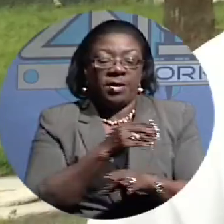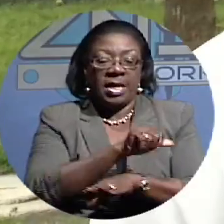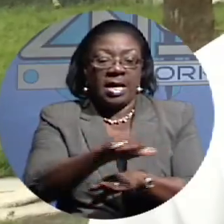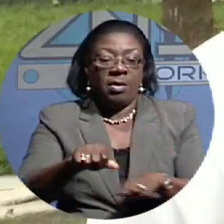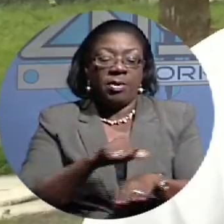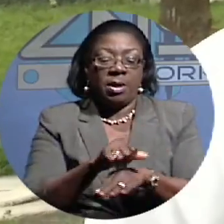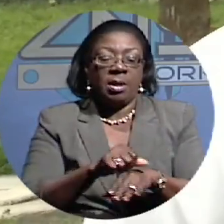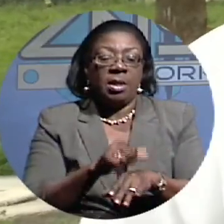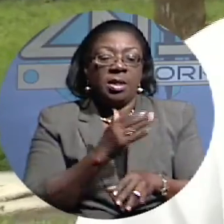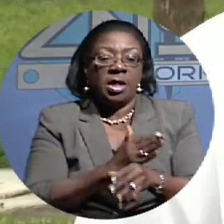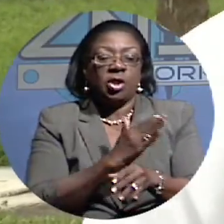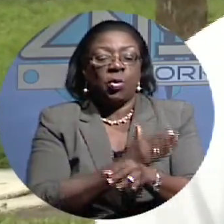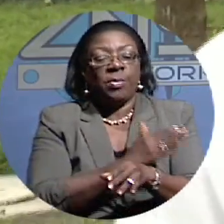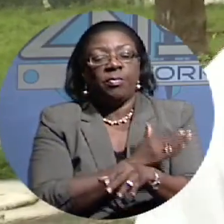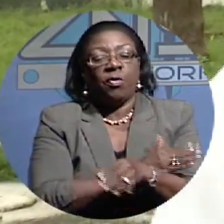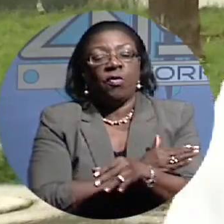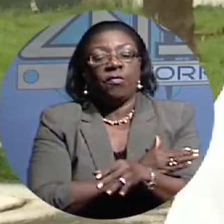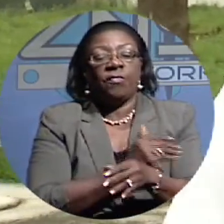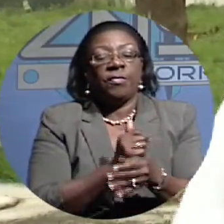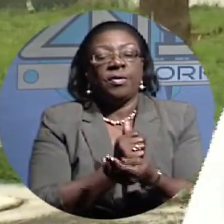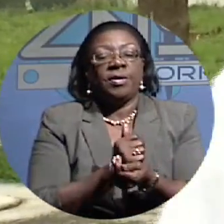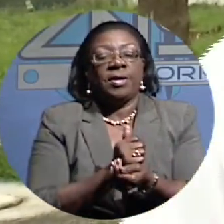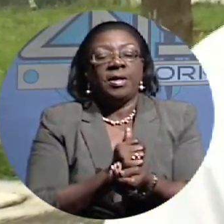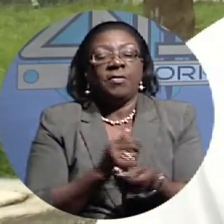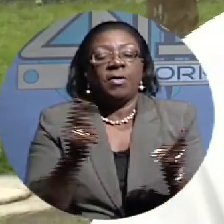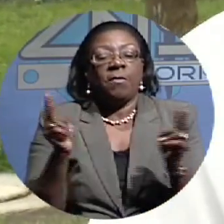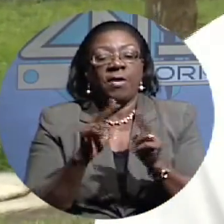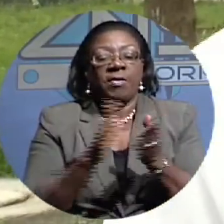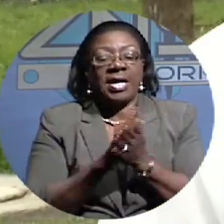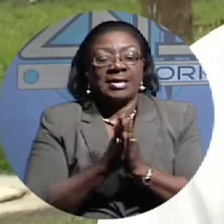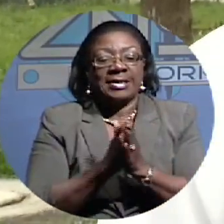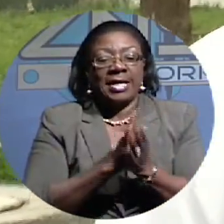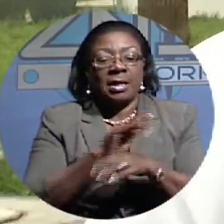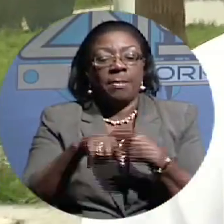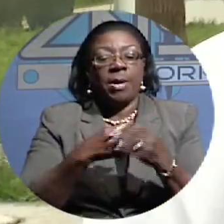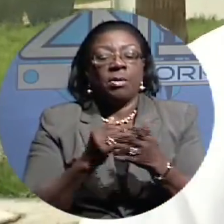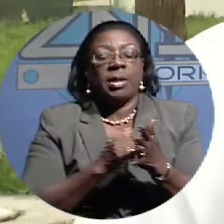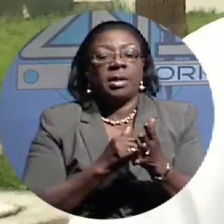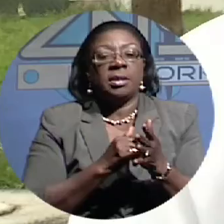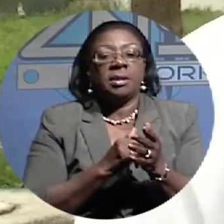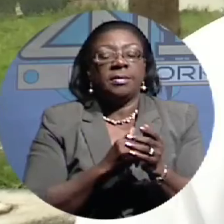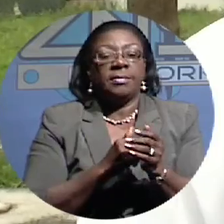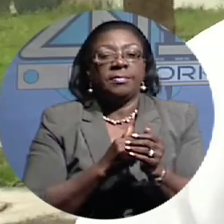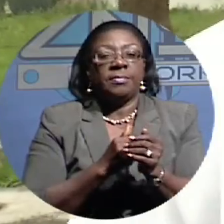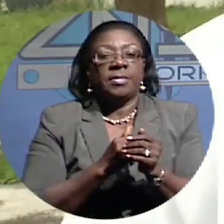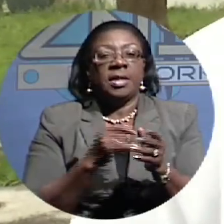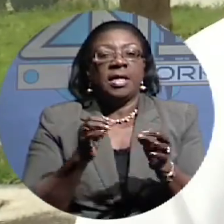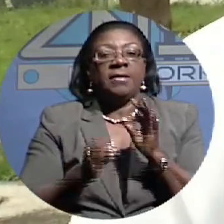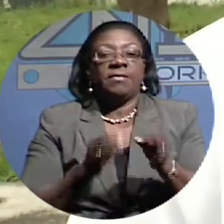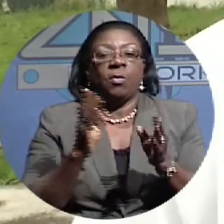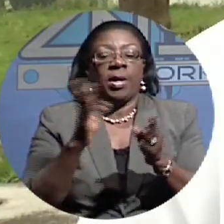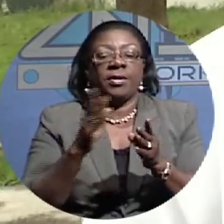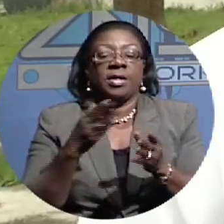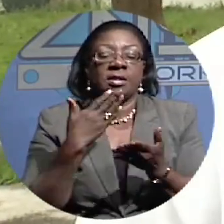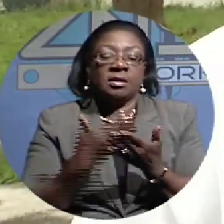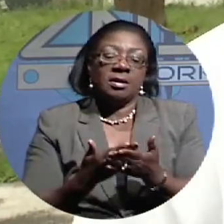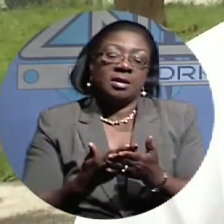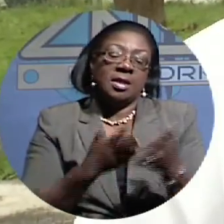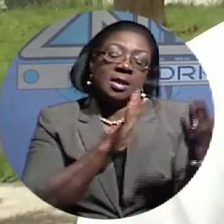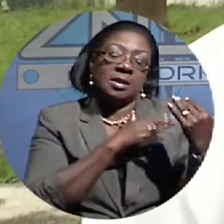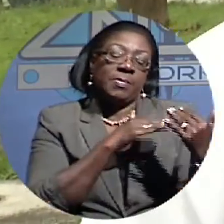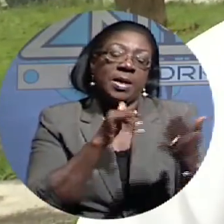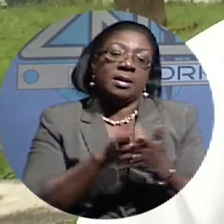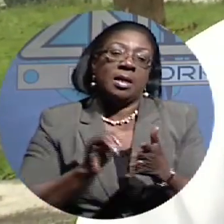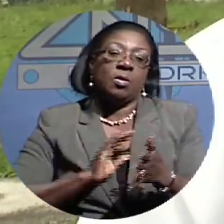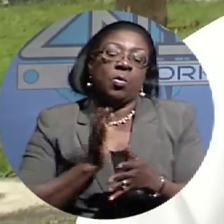all excited about Farmers Key regatta once again? Yeah, I'm very excited about it. If the weather holds out, I expect that